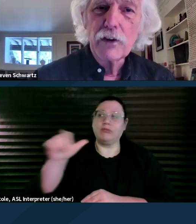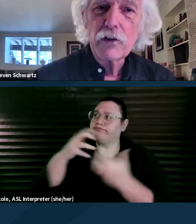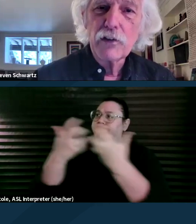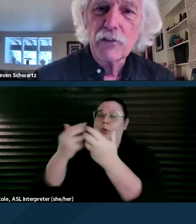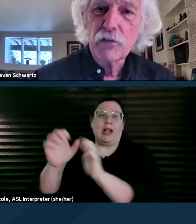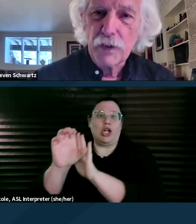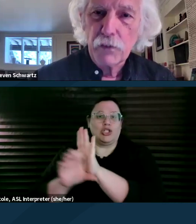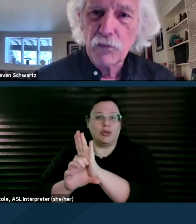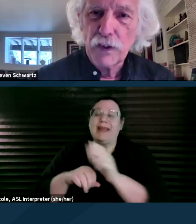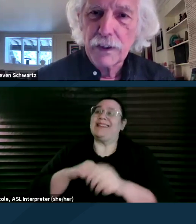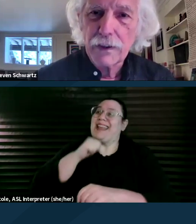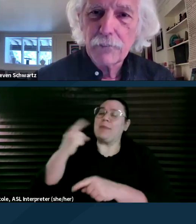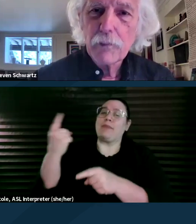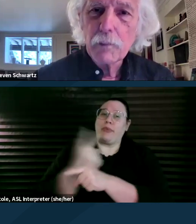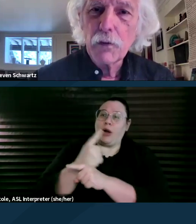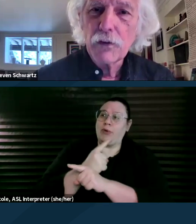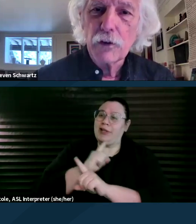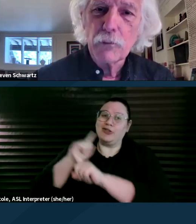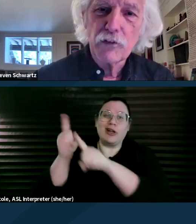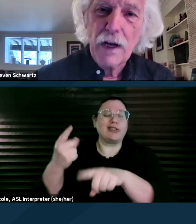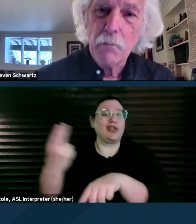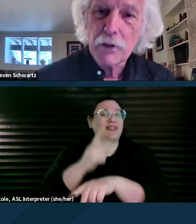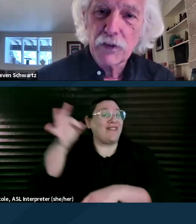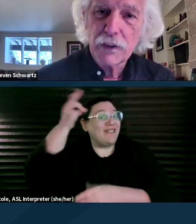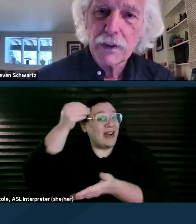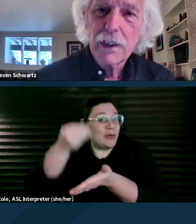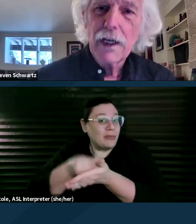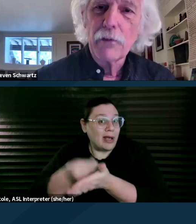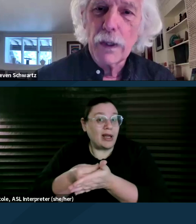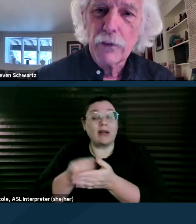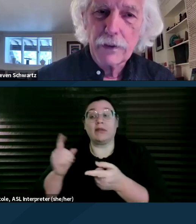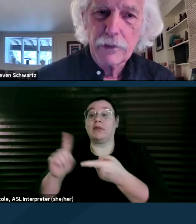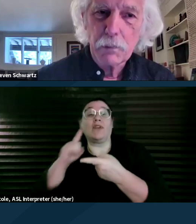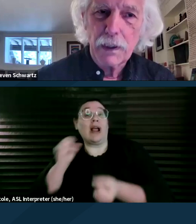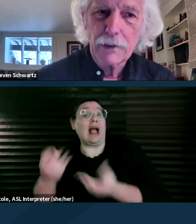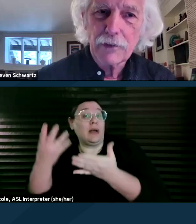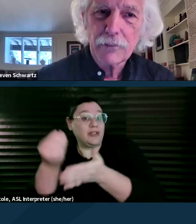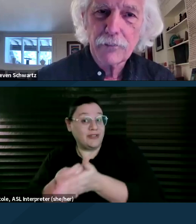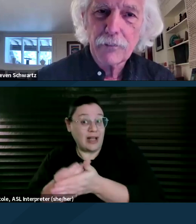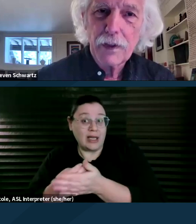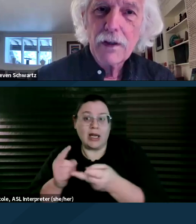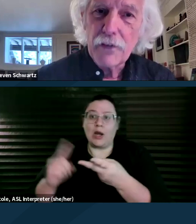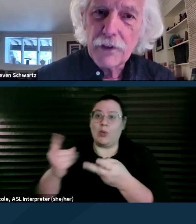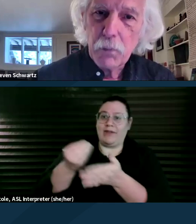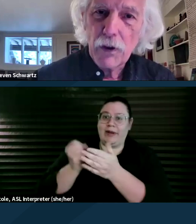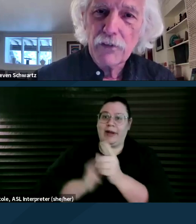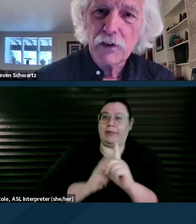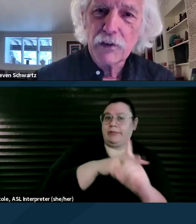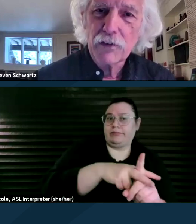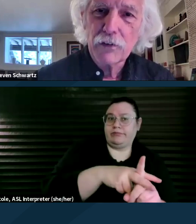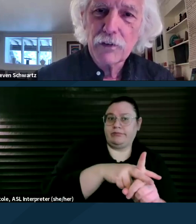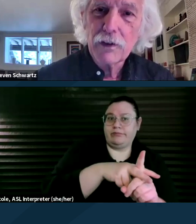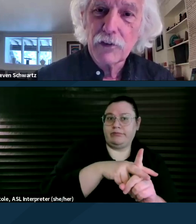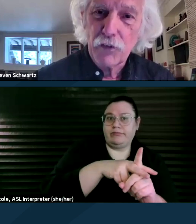directs the use of federal funding, both in terms of how much funding and where it is applies. This part